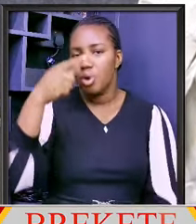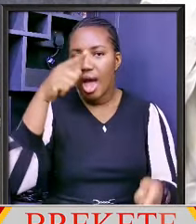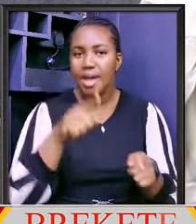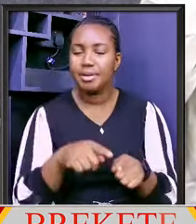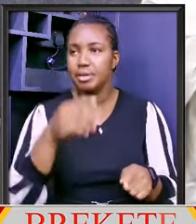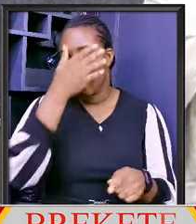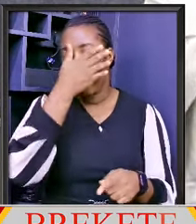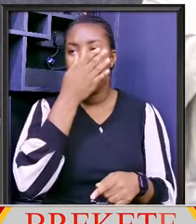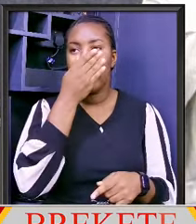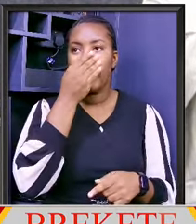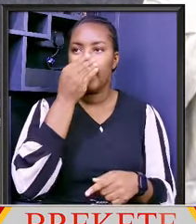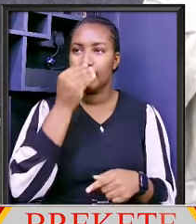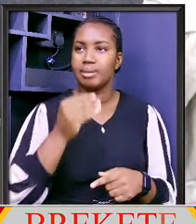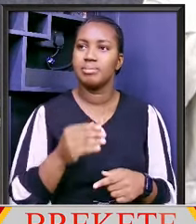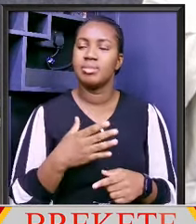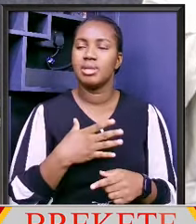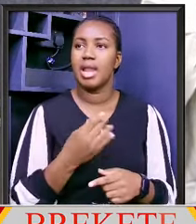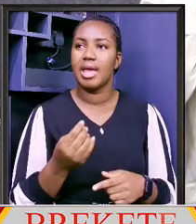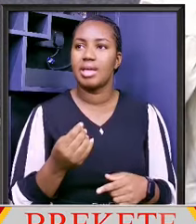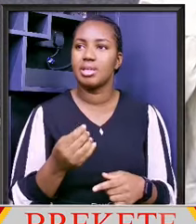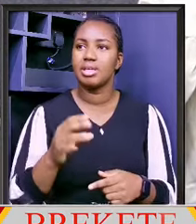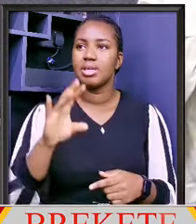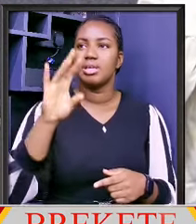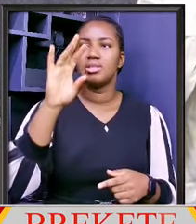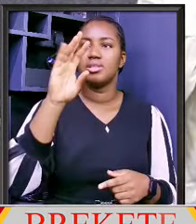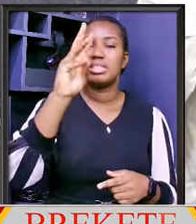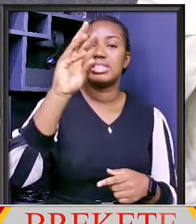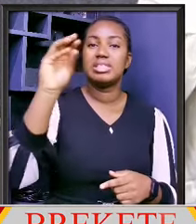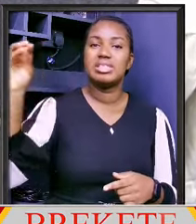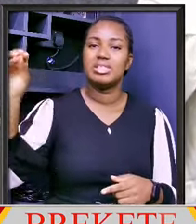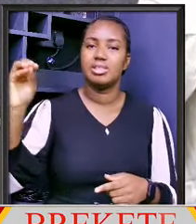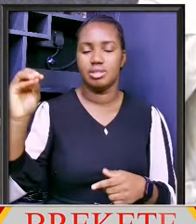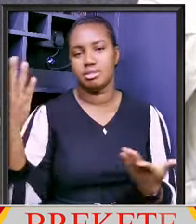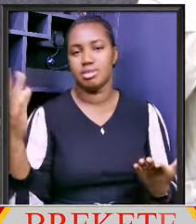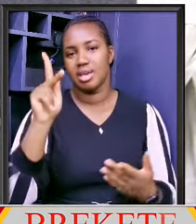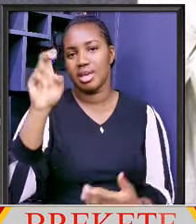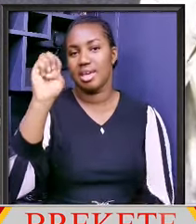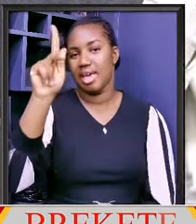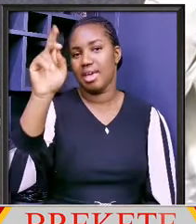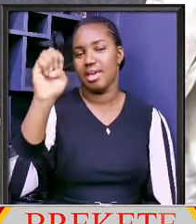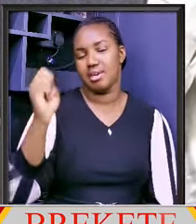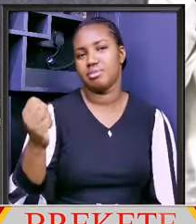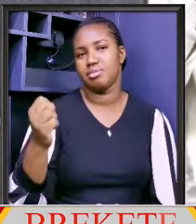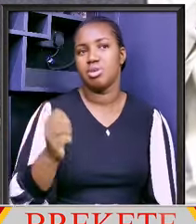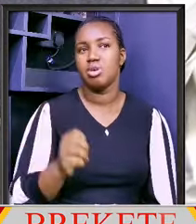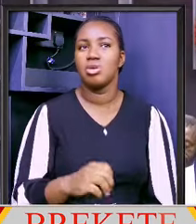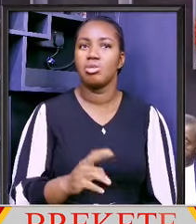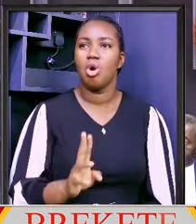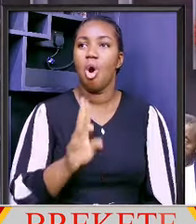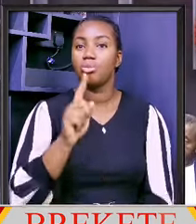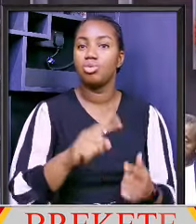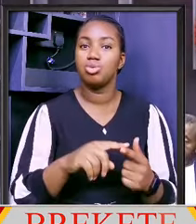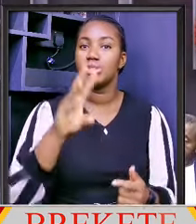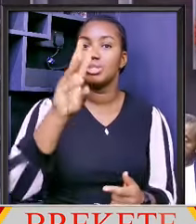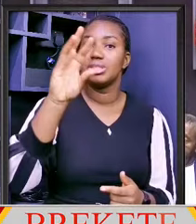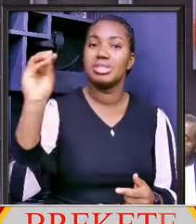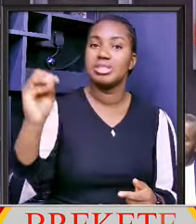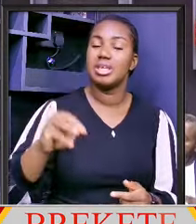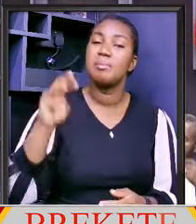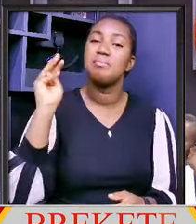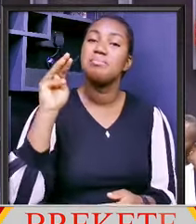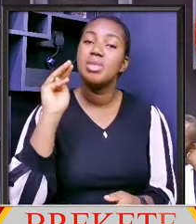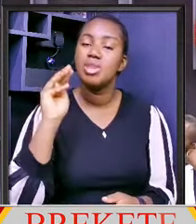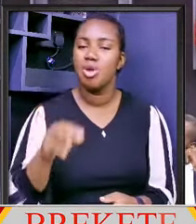many units? It's going to about 60 units. Mm-hmm. About 60 million naira. The people pay the money into